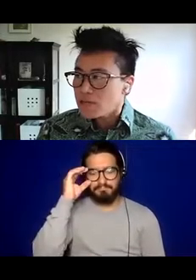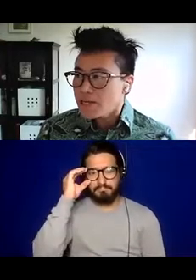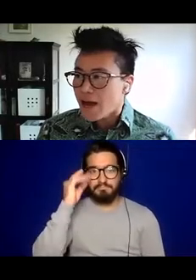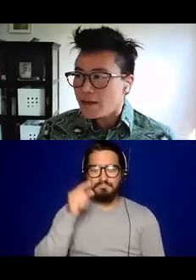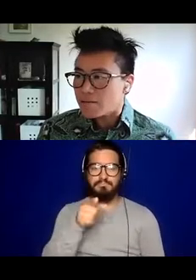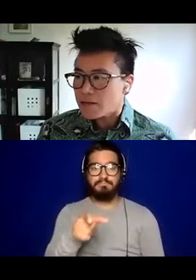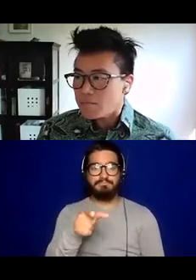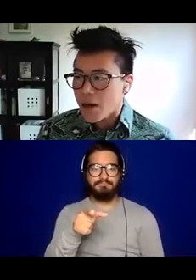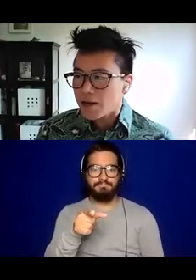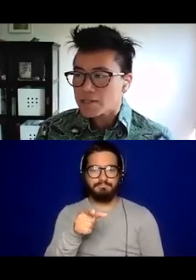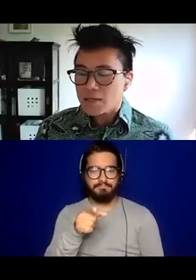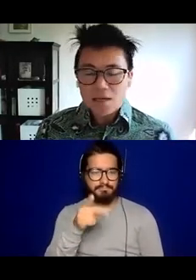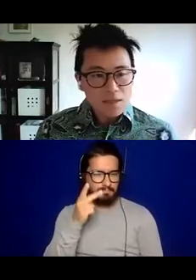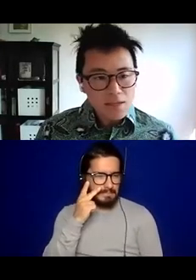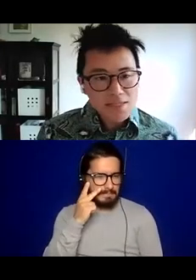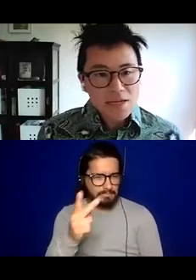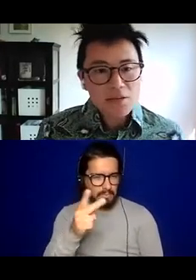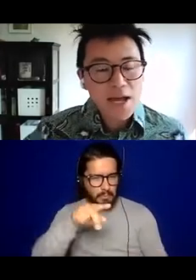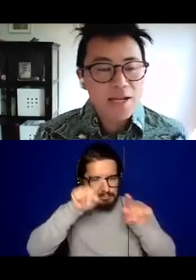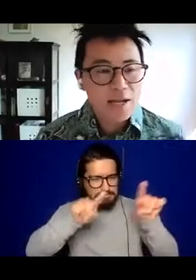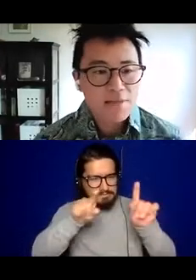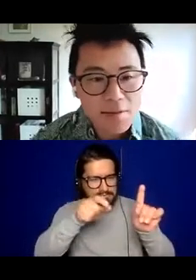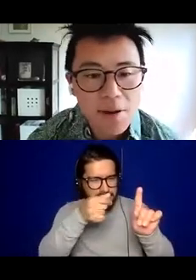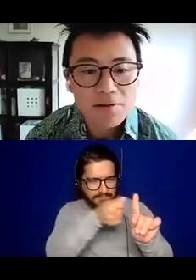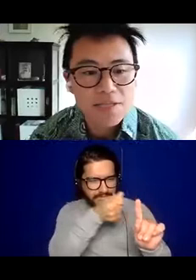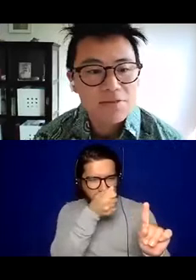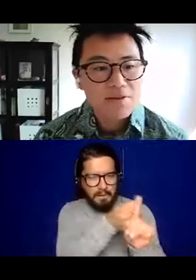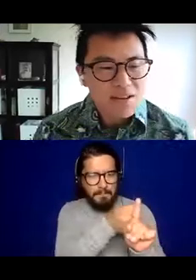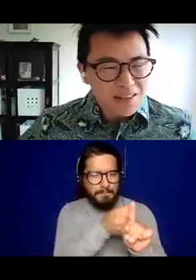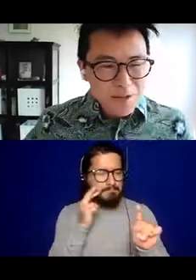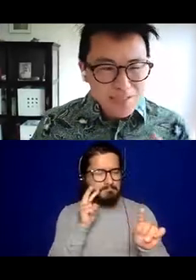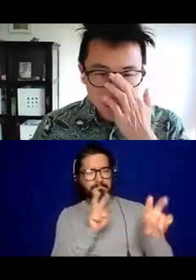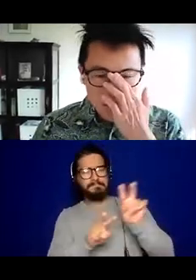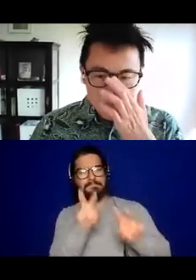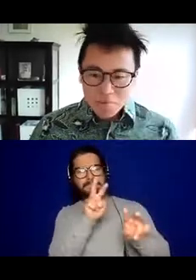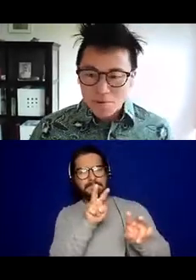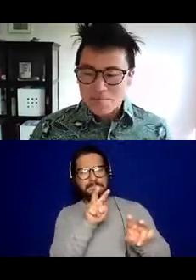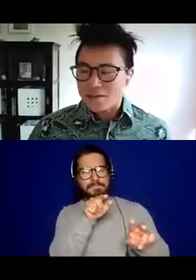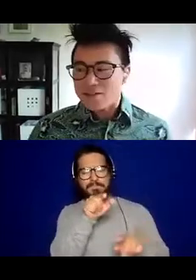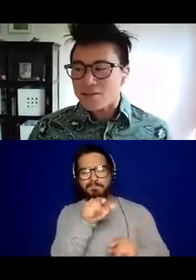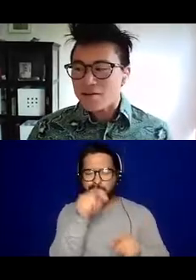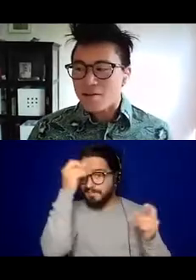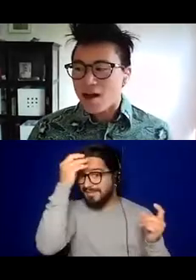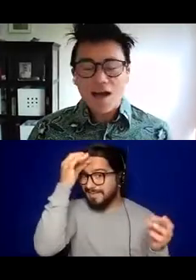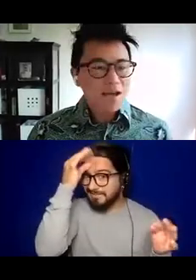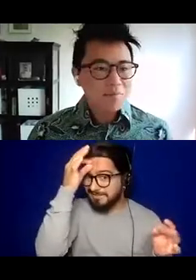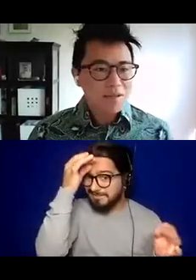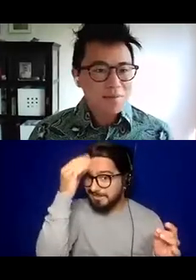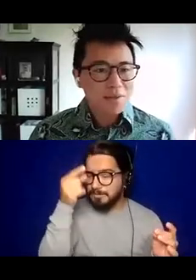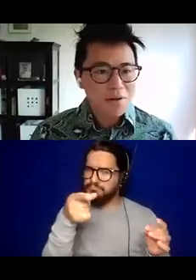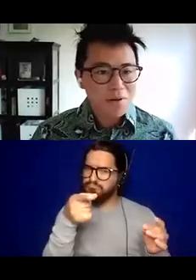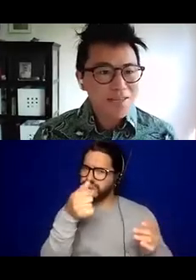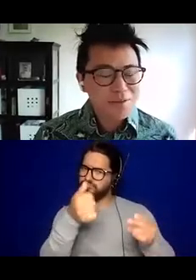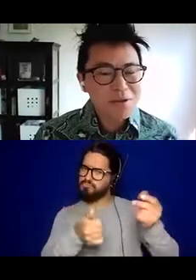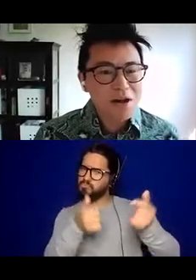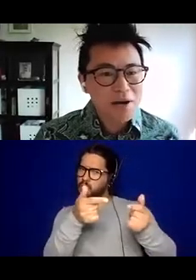So looking at the impacts, let's take a look at it and think about together what among these are high and medium